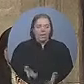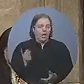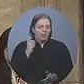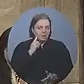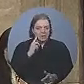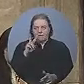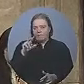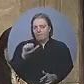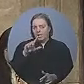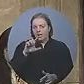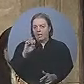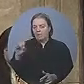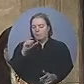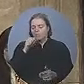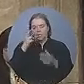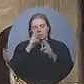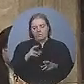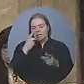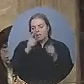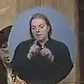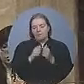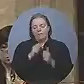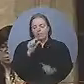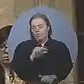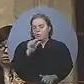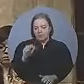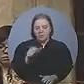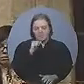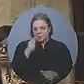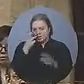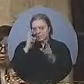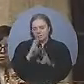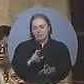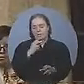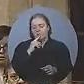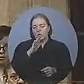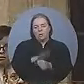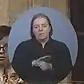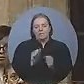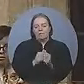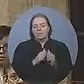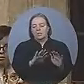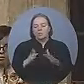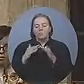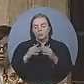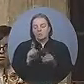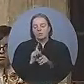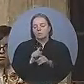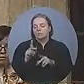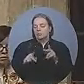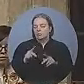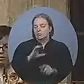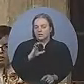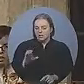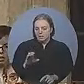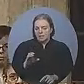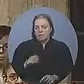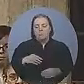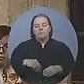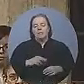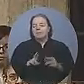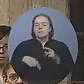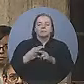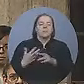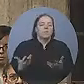and it broke its word to our communities and to all Canadians. The Minister's response? Silence. Mr.